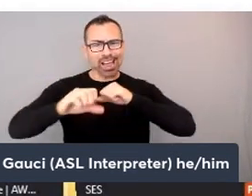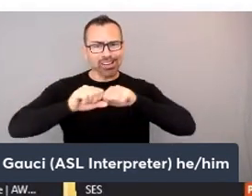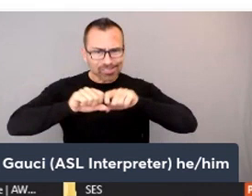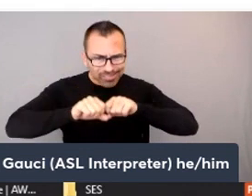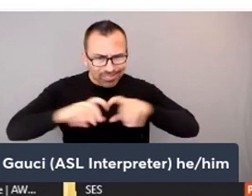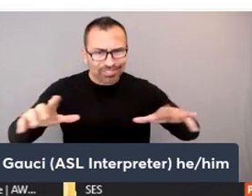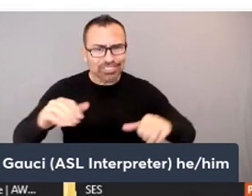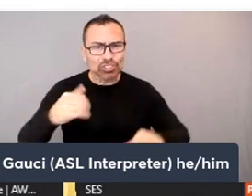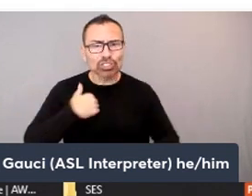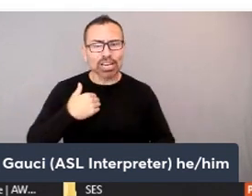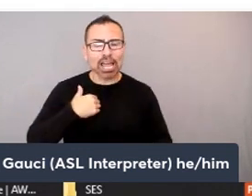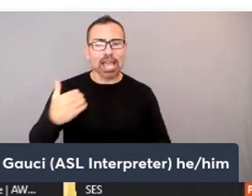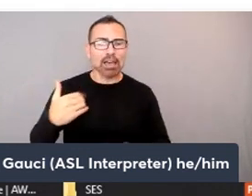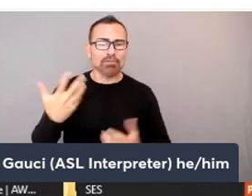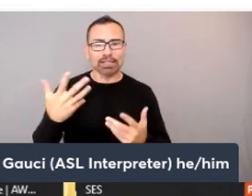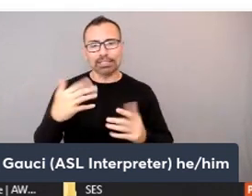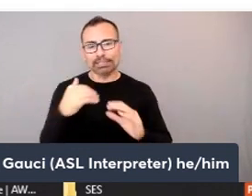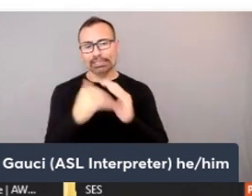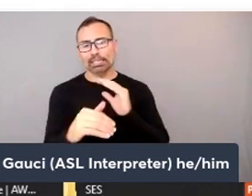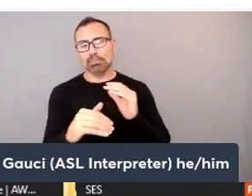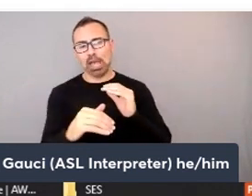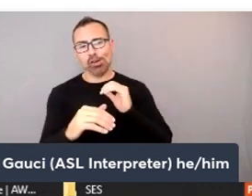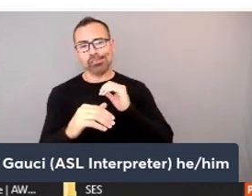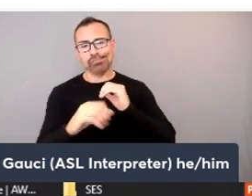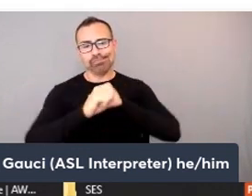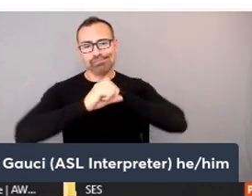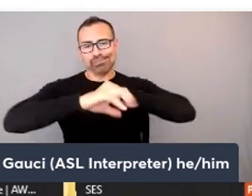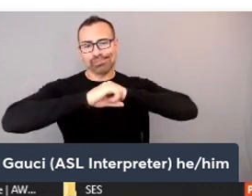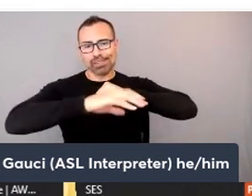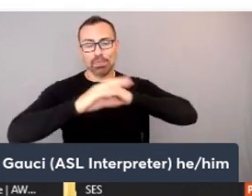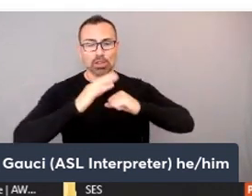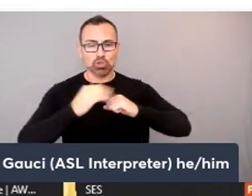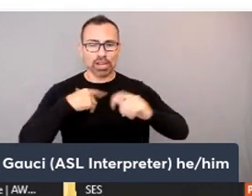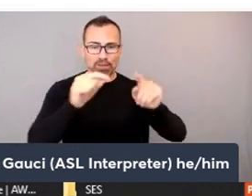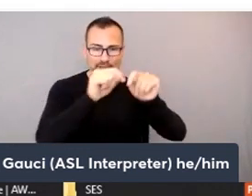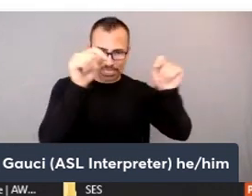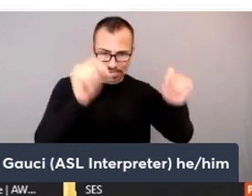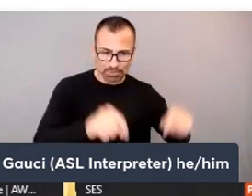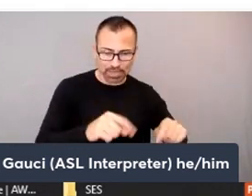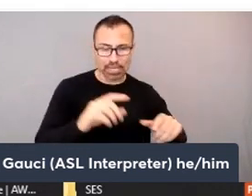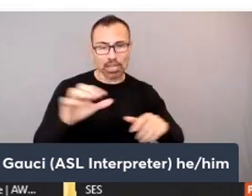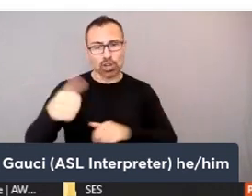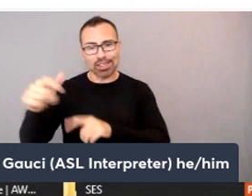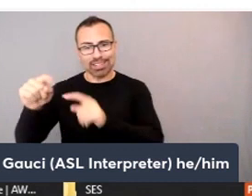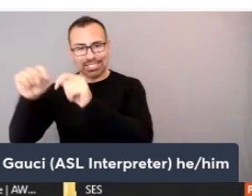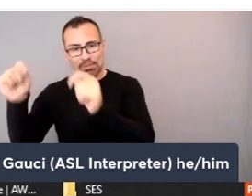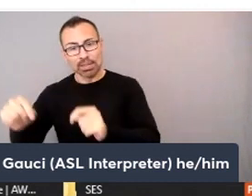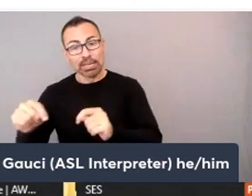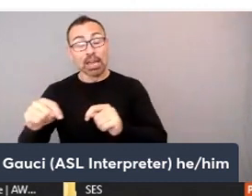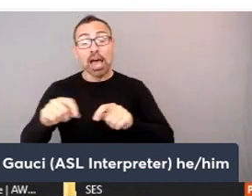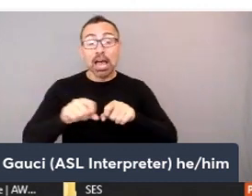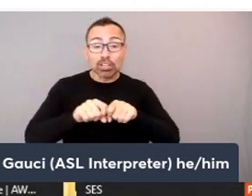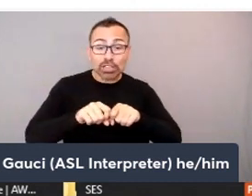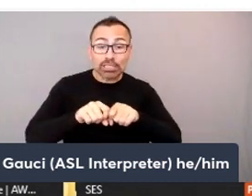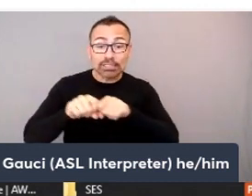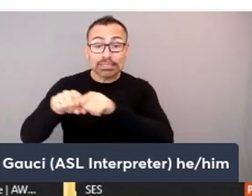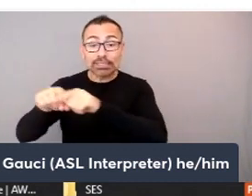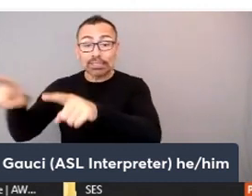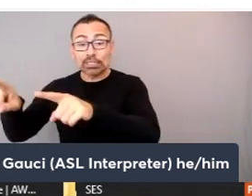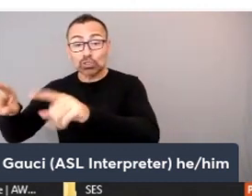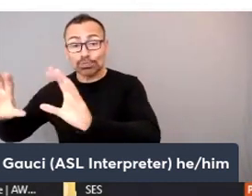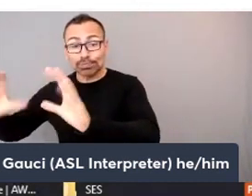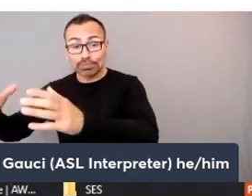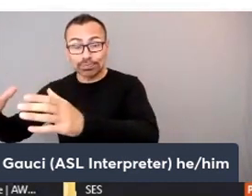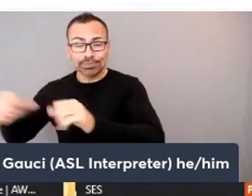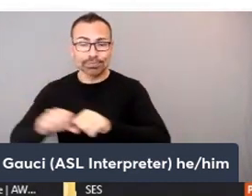create one template, another template. You want to send it to a limited audience each and see which has the better responses. Configuration